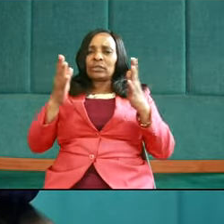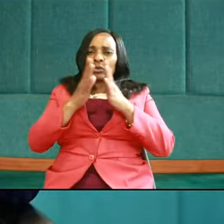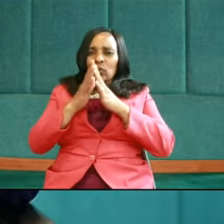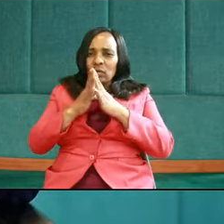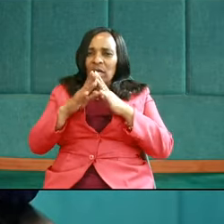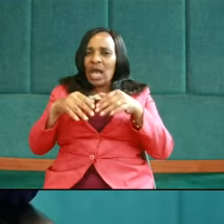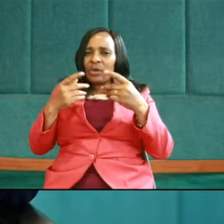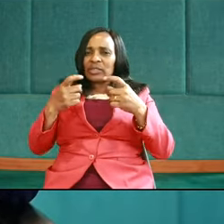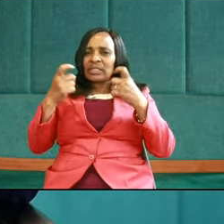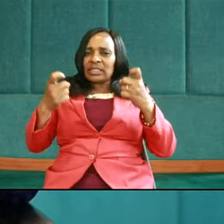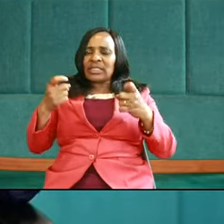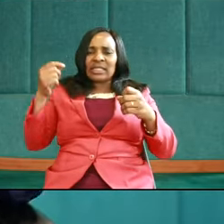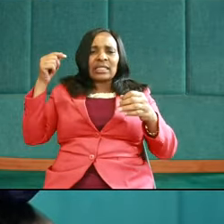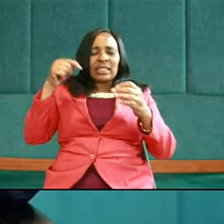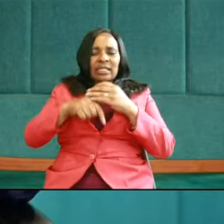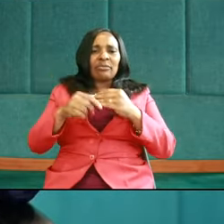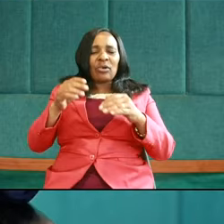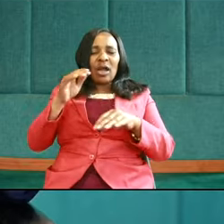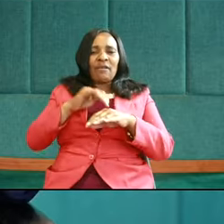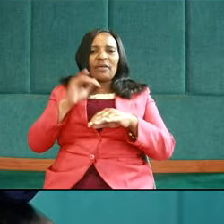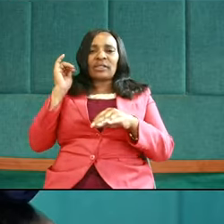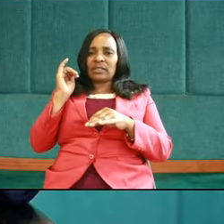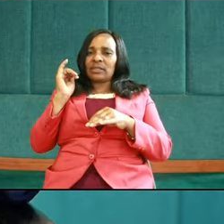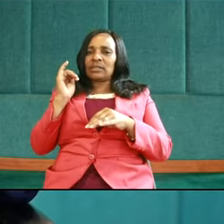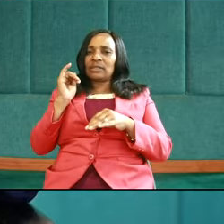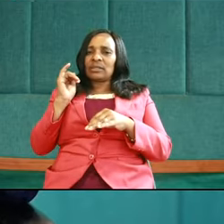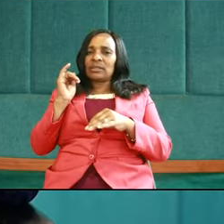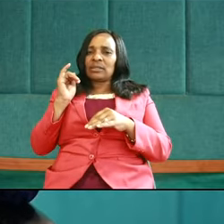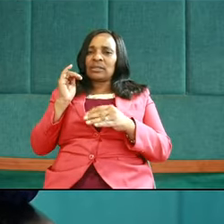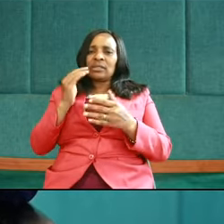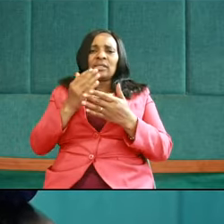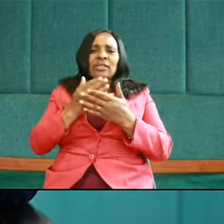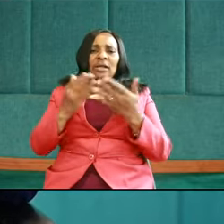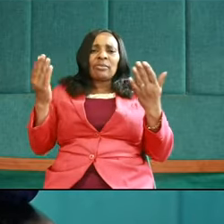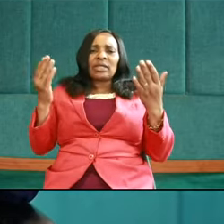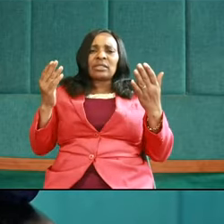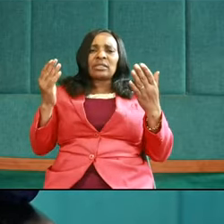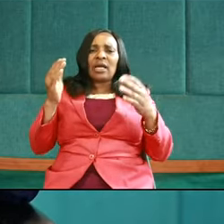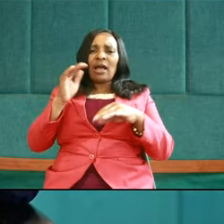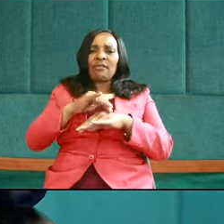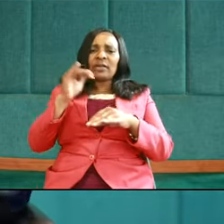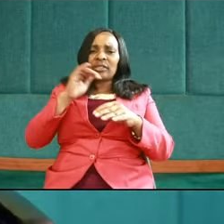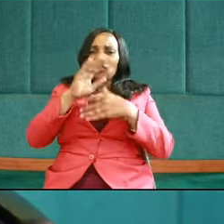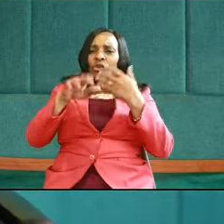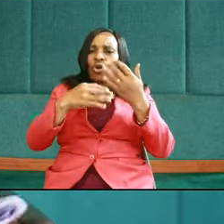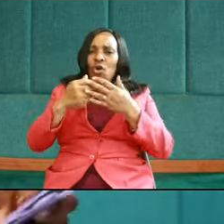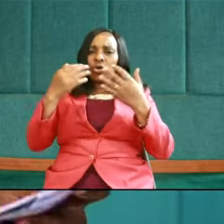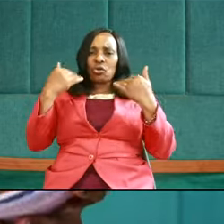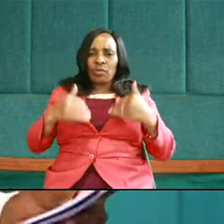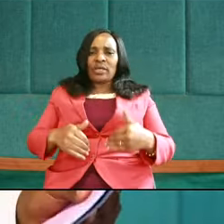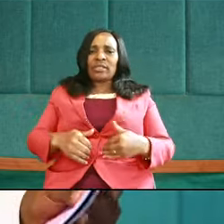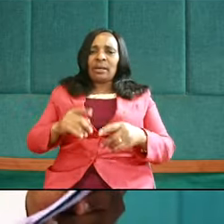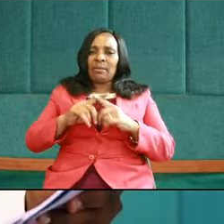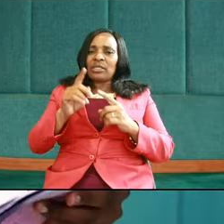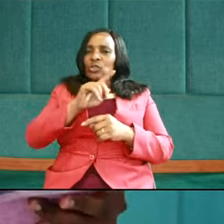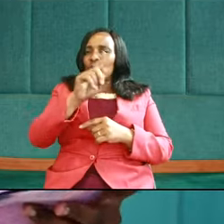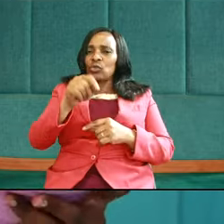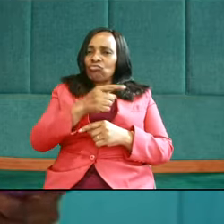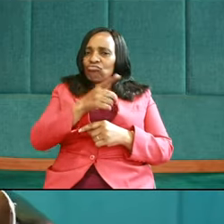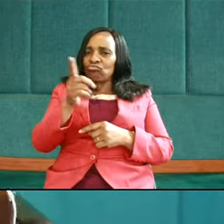has its deep effects, it's really something that has infected all humanity. So my question to you guys